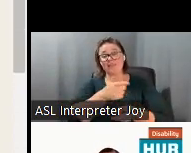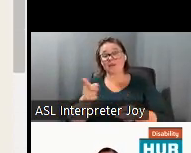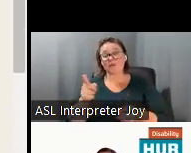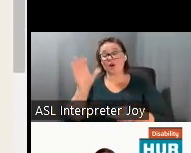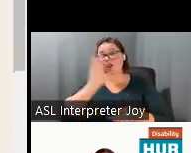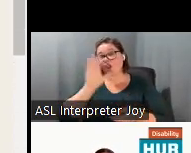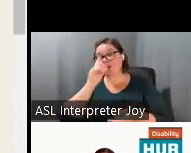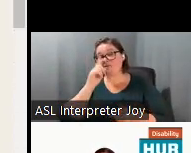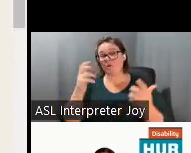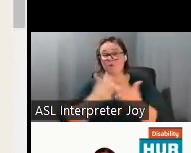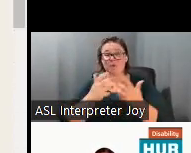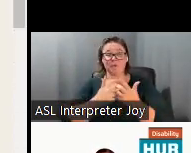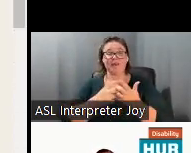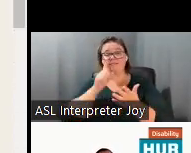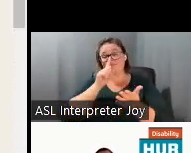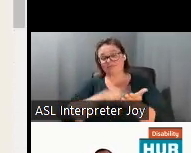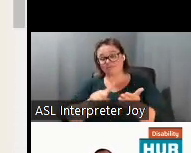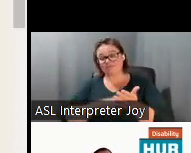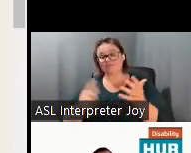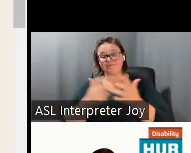for a roommate, exploring roommates.